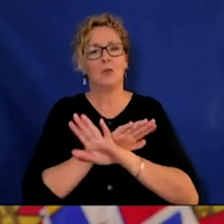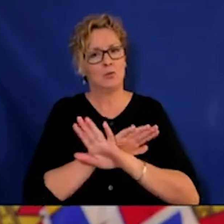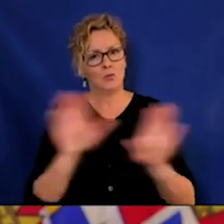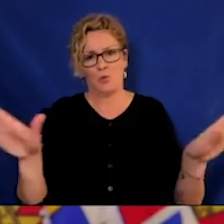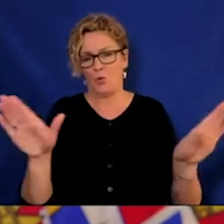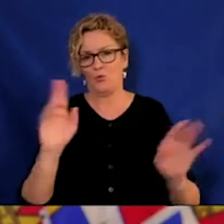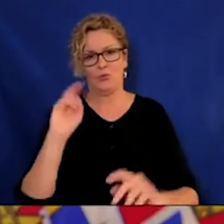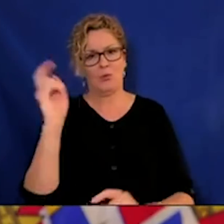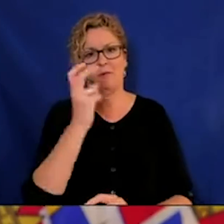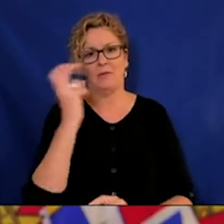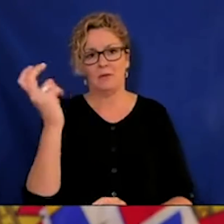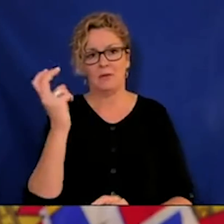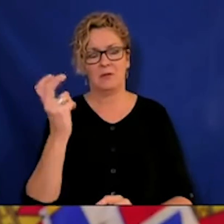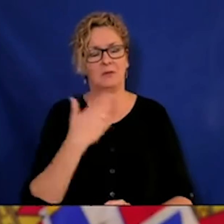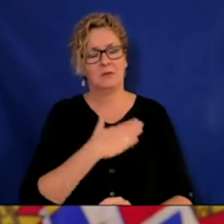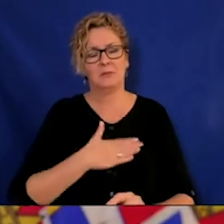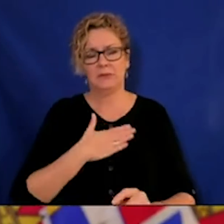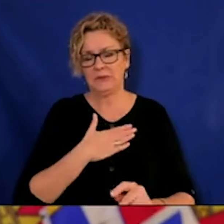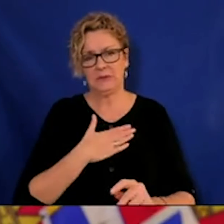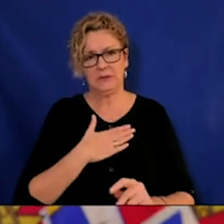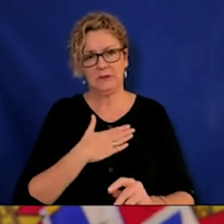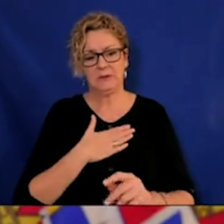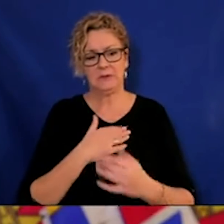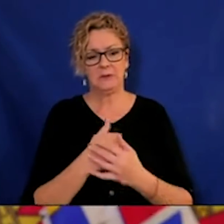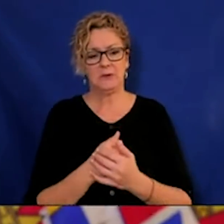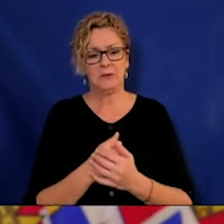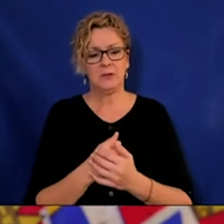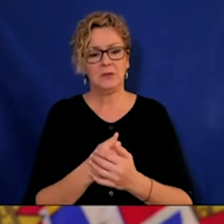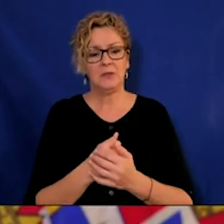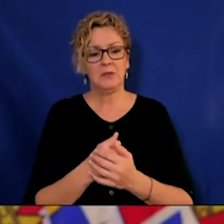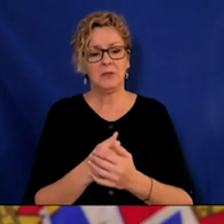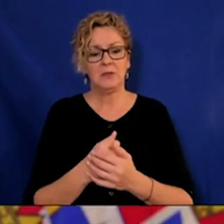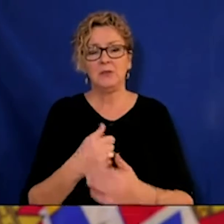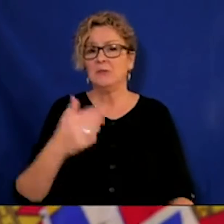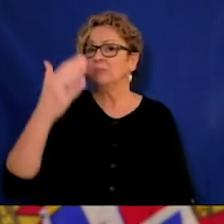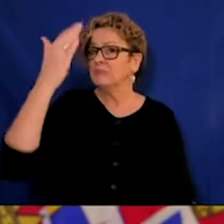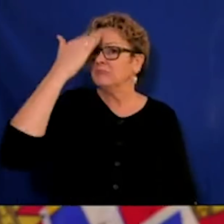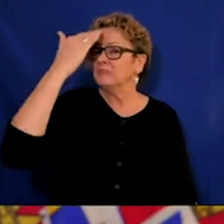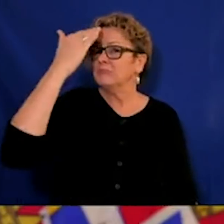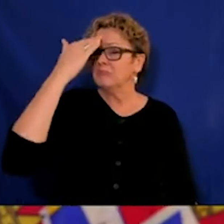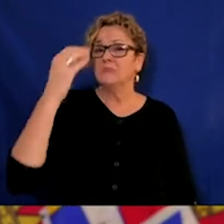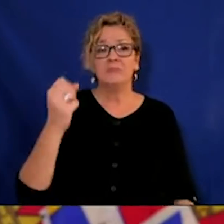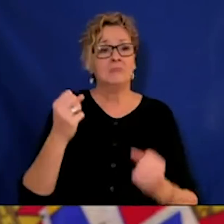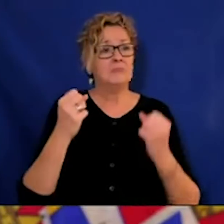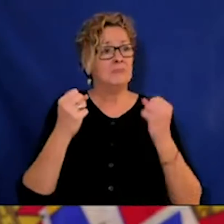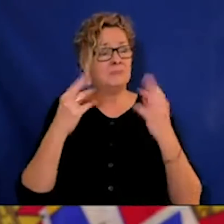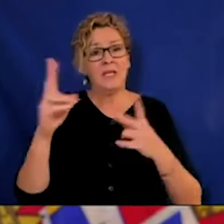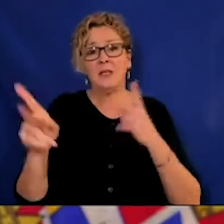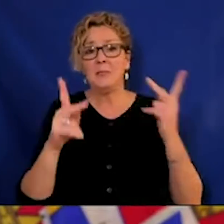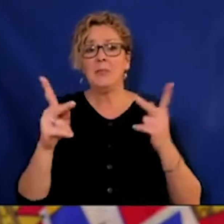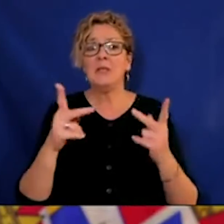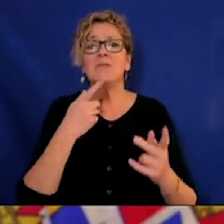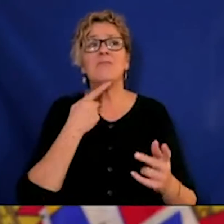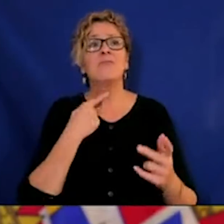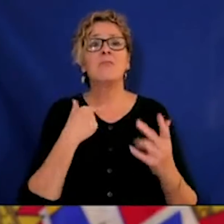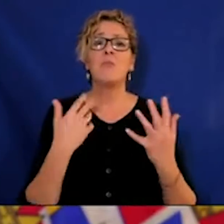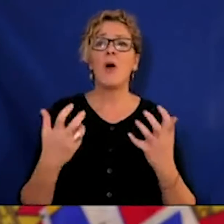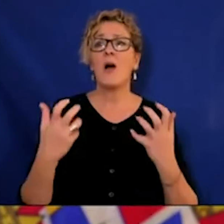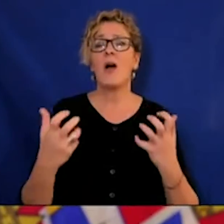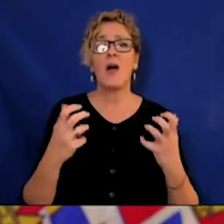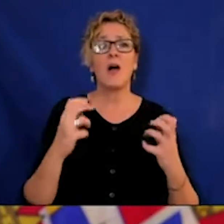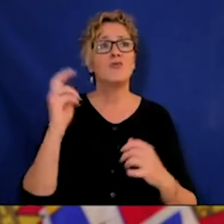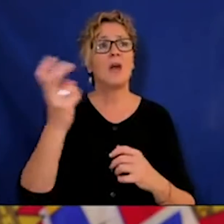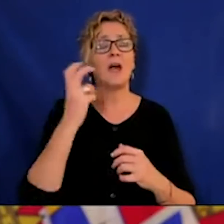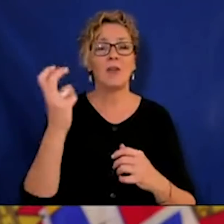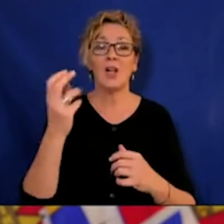has been a challenge for us. We know that there is many people who want to travel, who are coming here from other provinces for